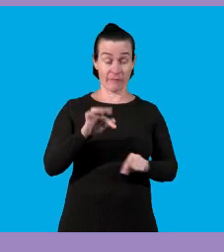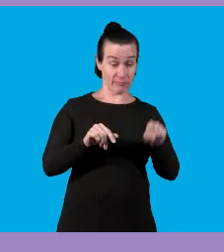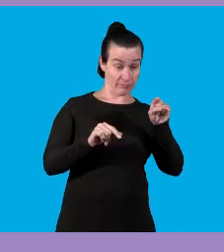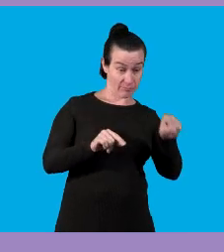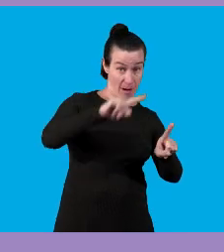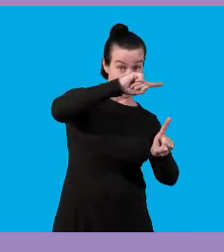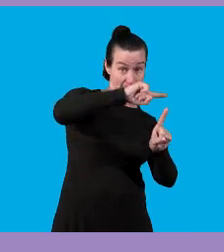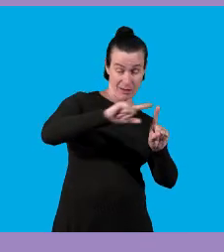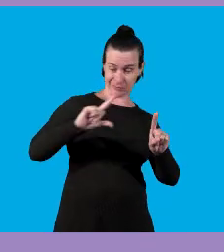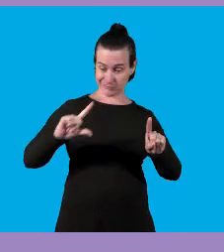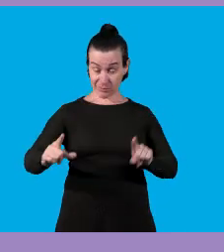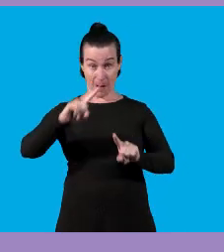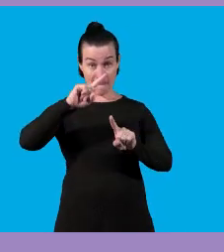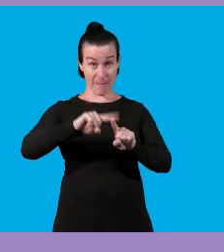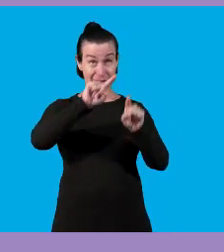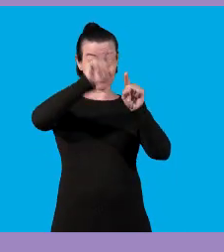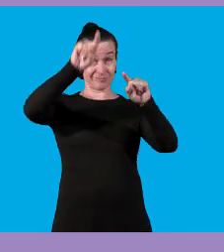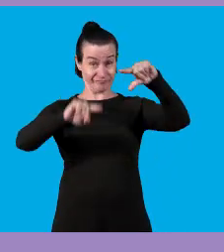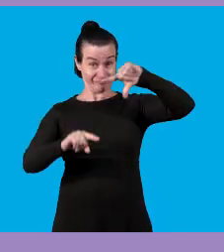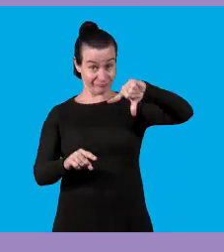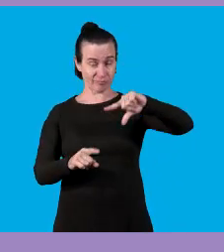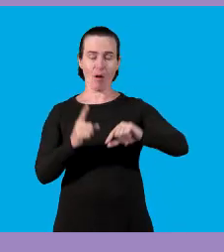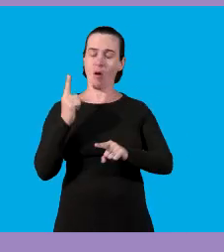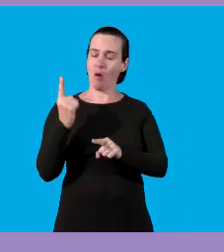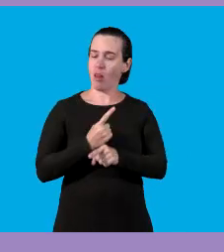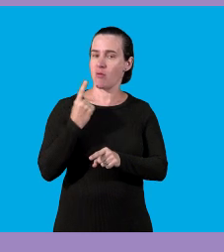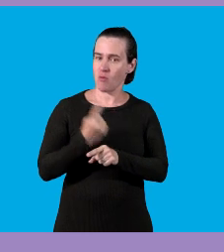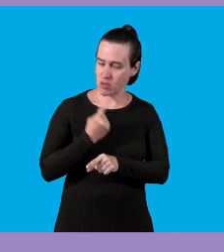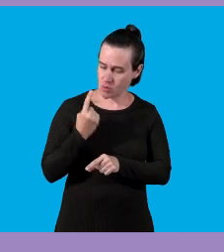B, and angle C, your outcome will always be